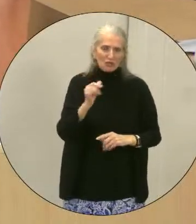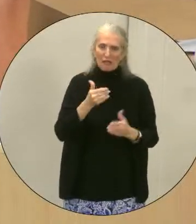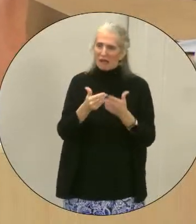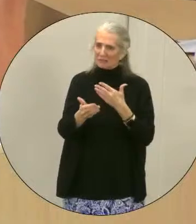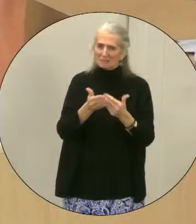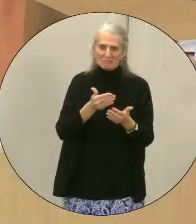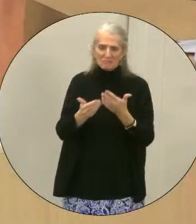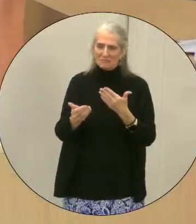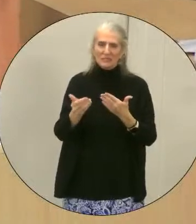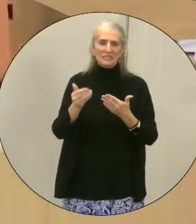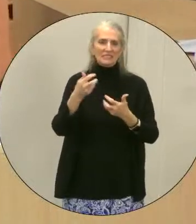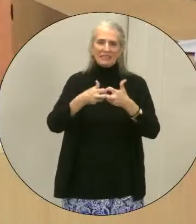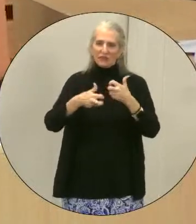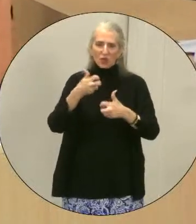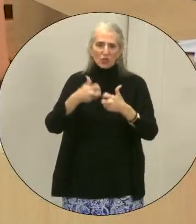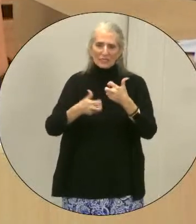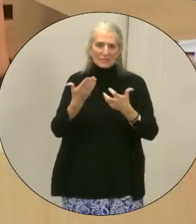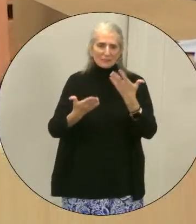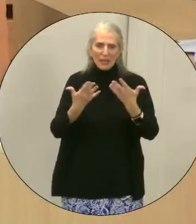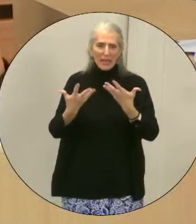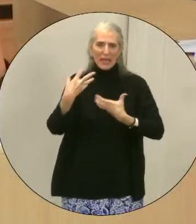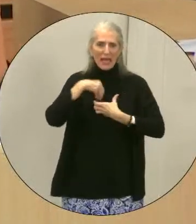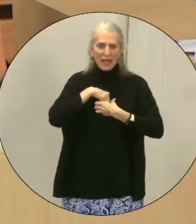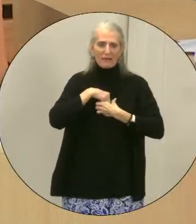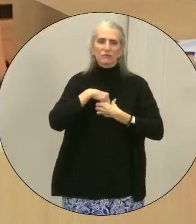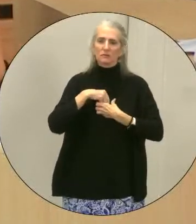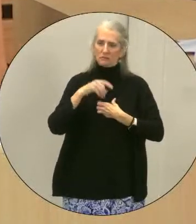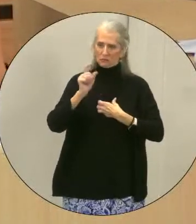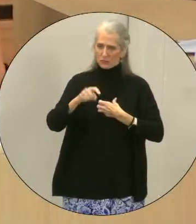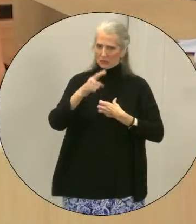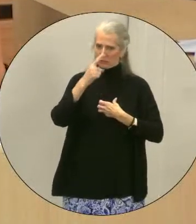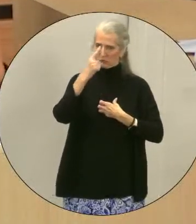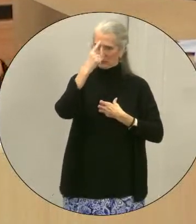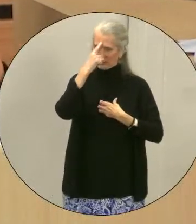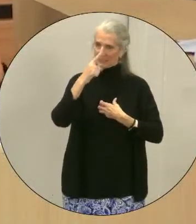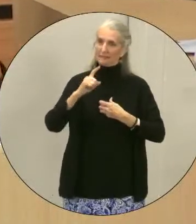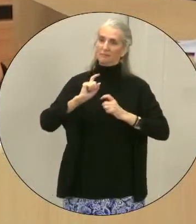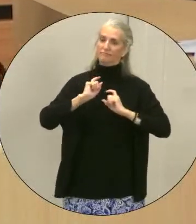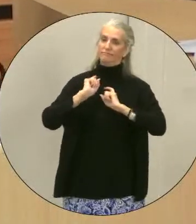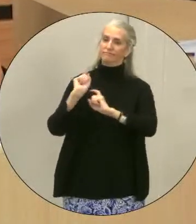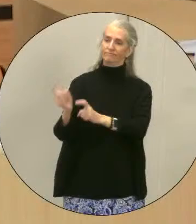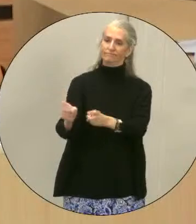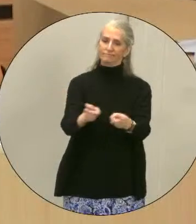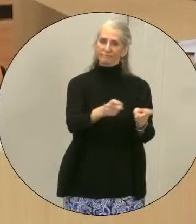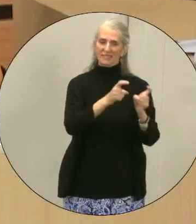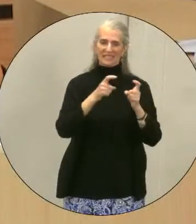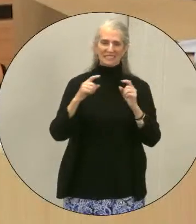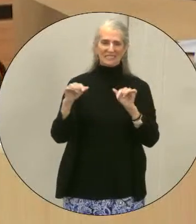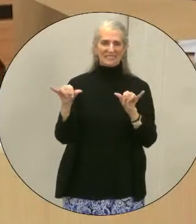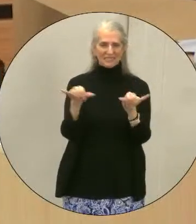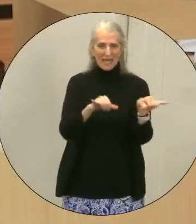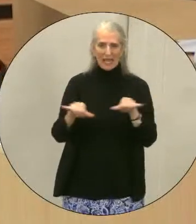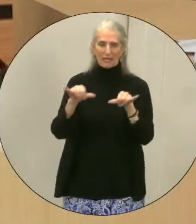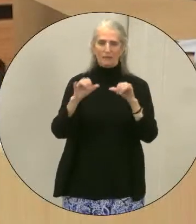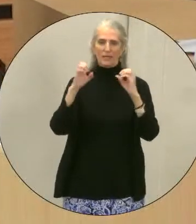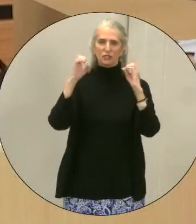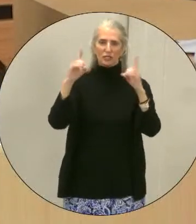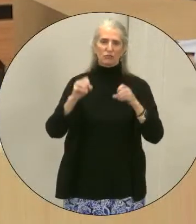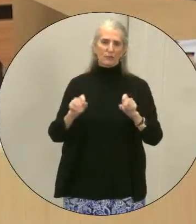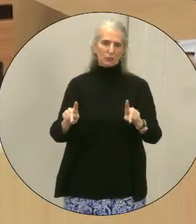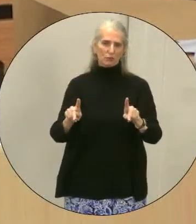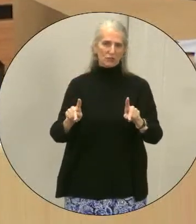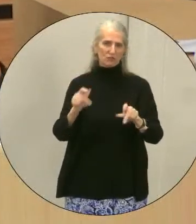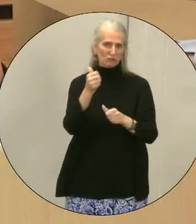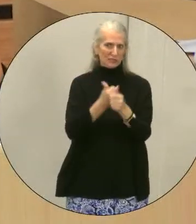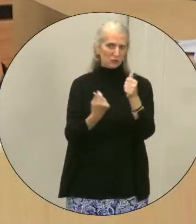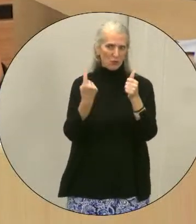whatever difficulties they may have, we need to offer the same educational opportunity to every single one of them. So when I was listening